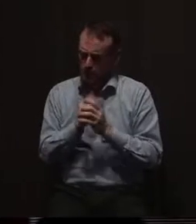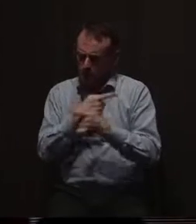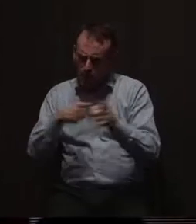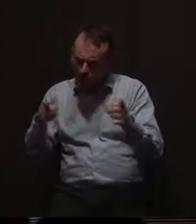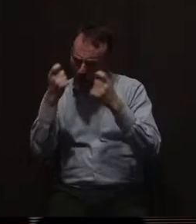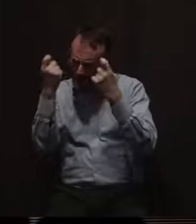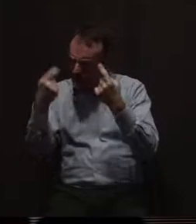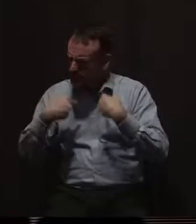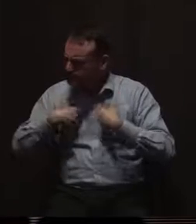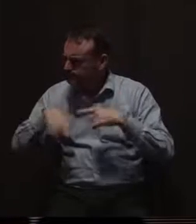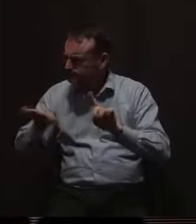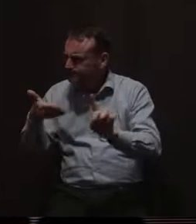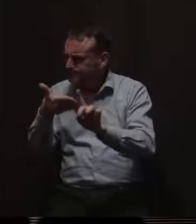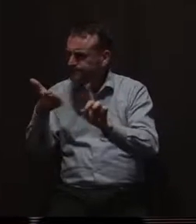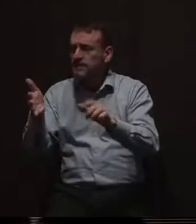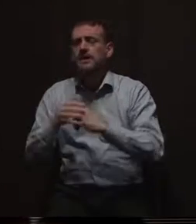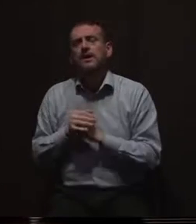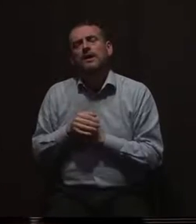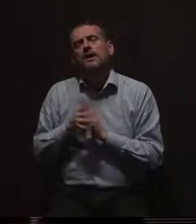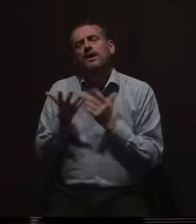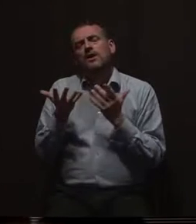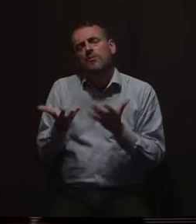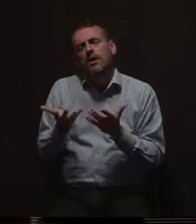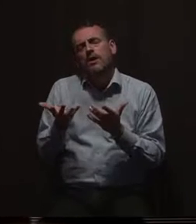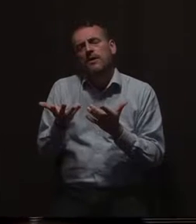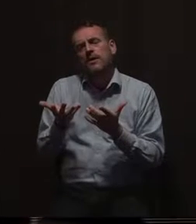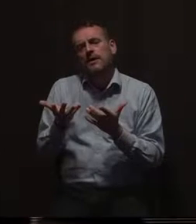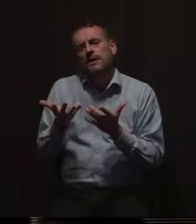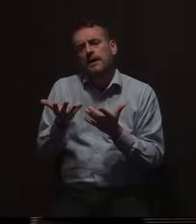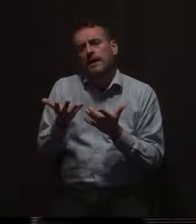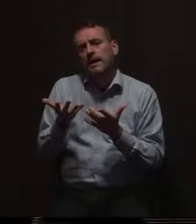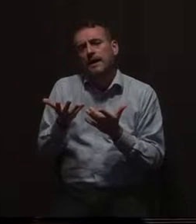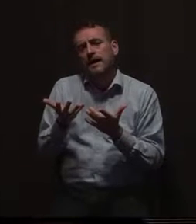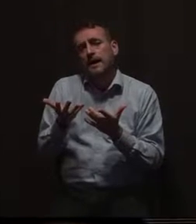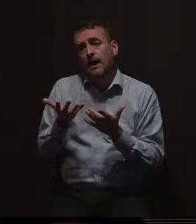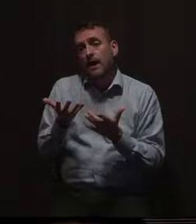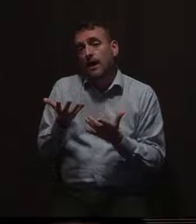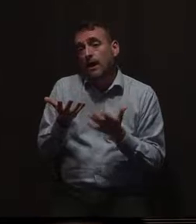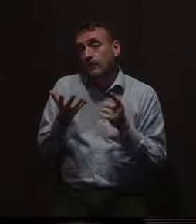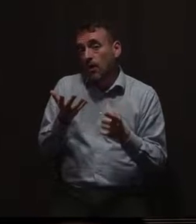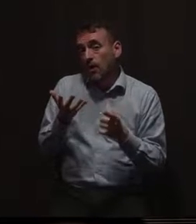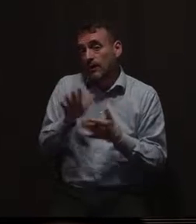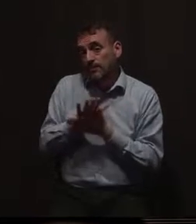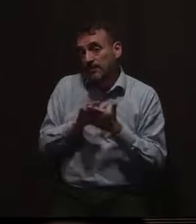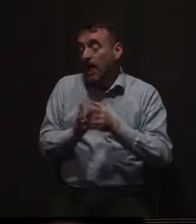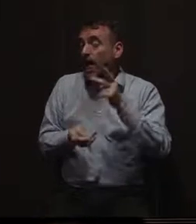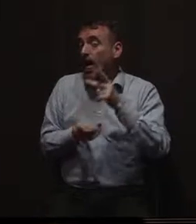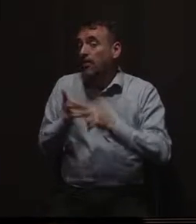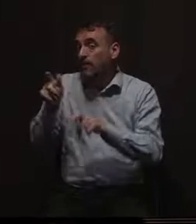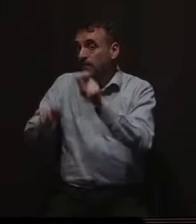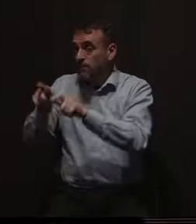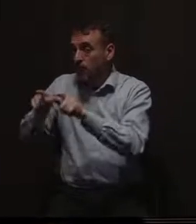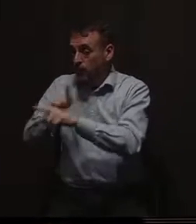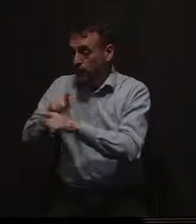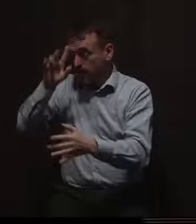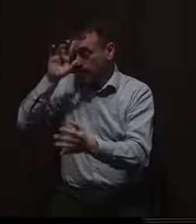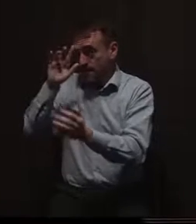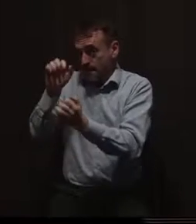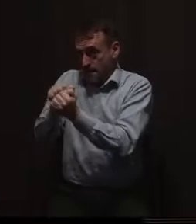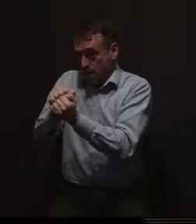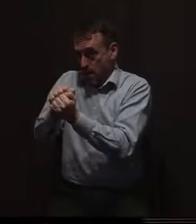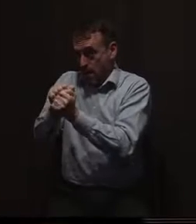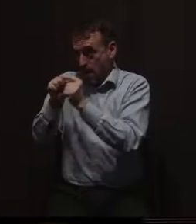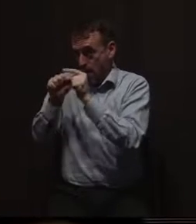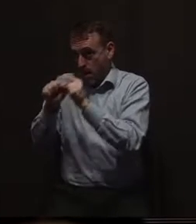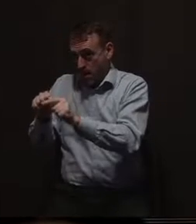And it is, it's not, if you remember other people's as well, the memory is